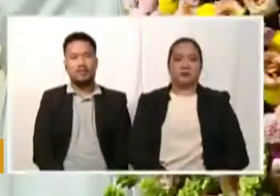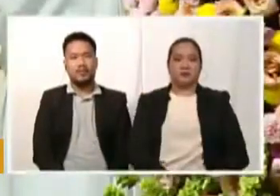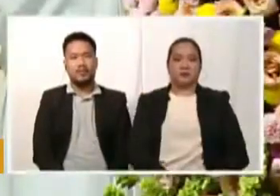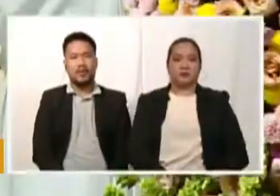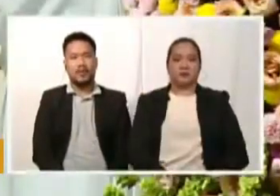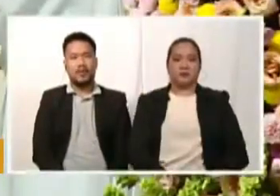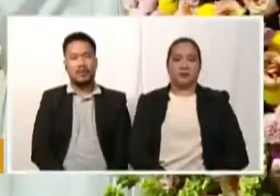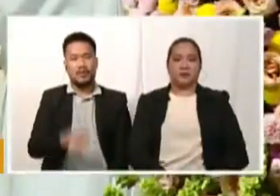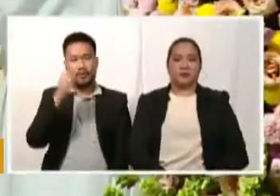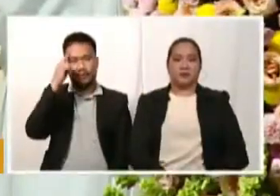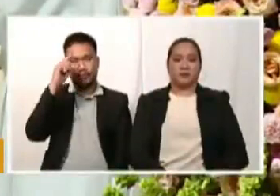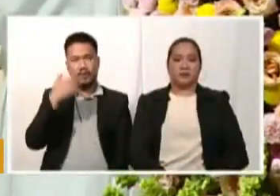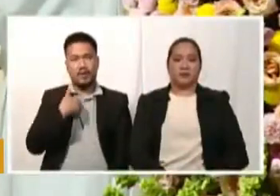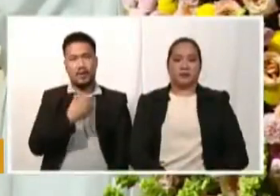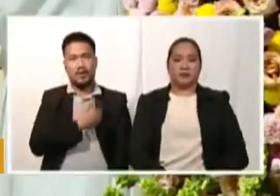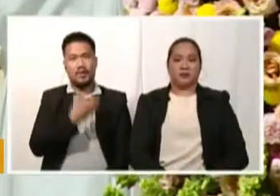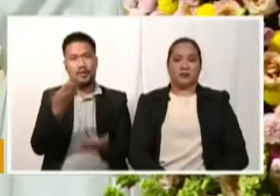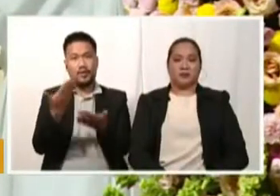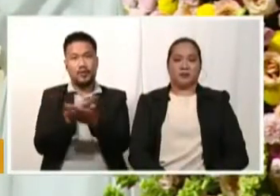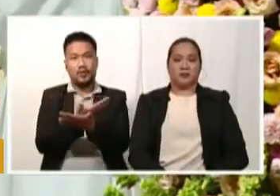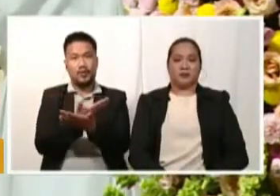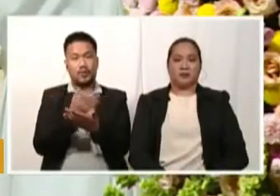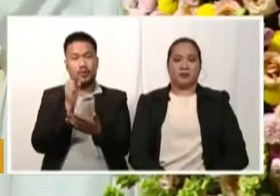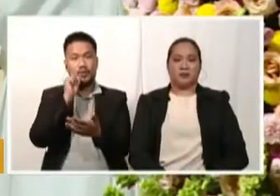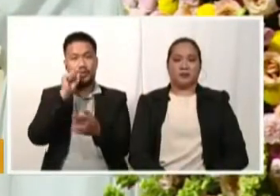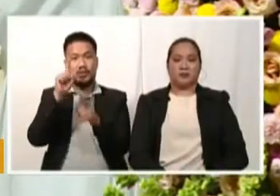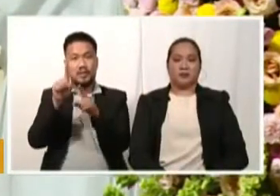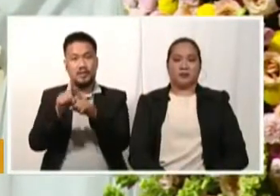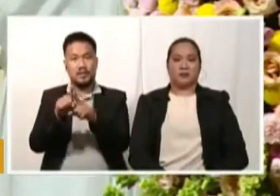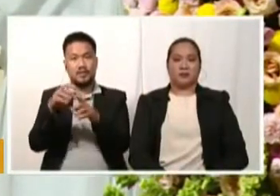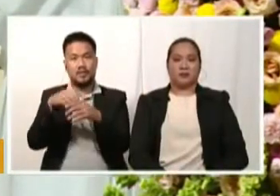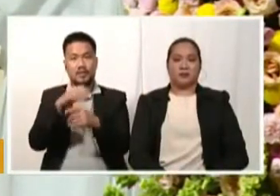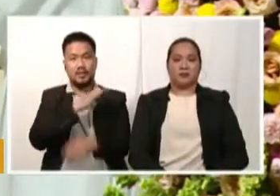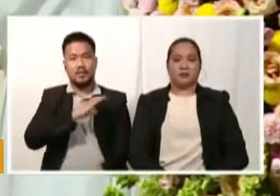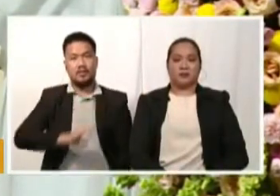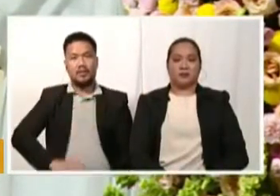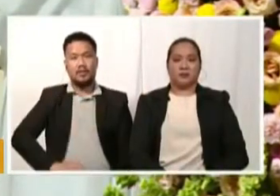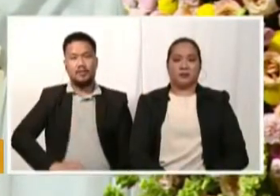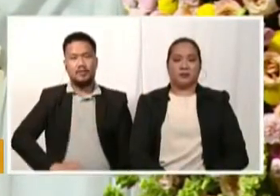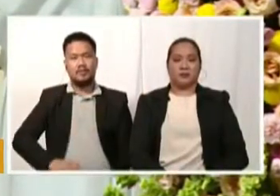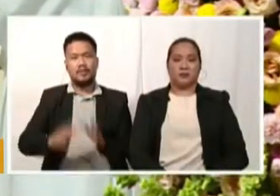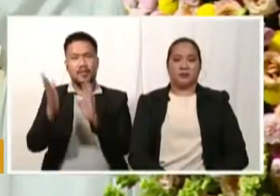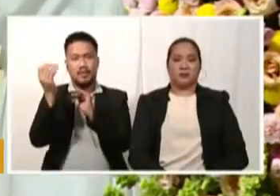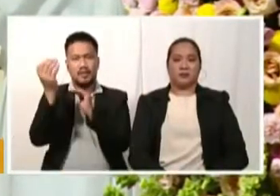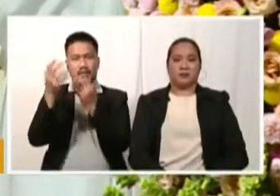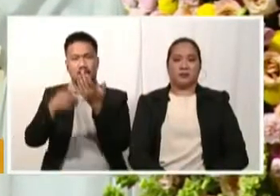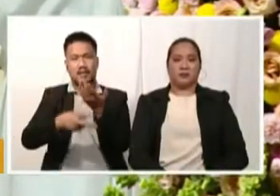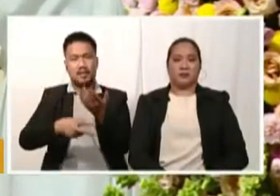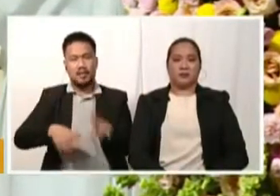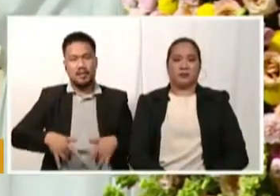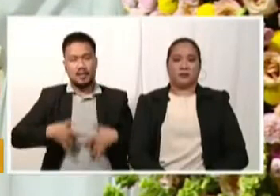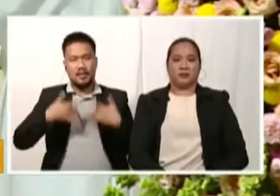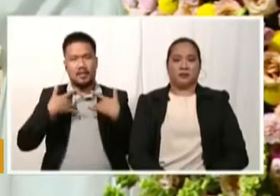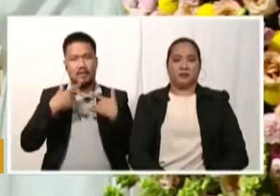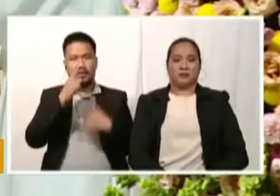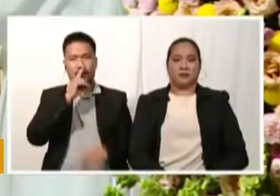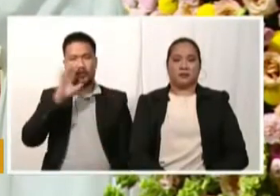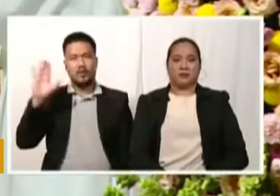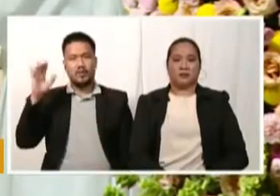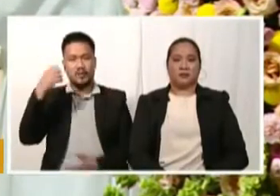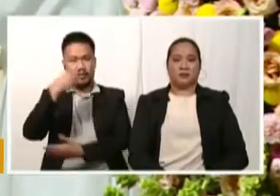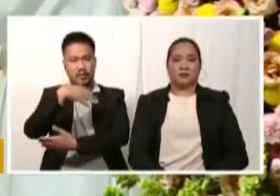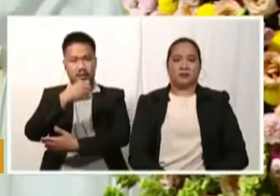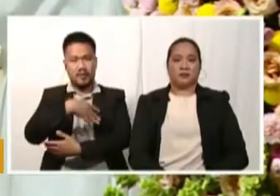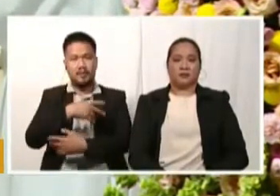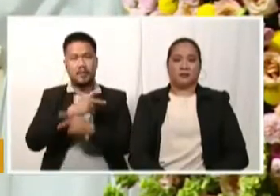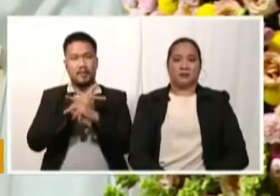new sisters in Christ, that they may live up to their baptismal promises, preserve